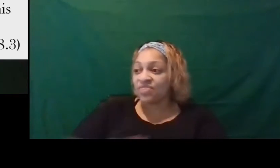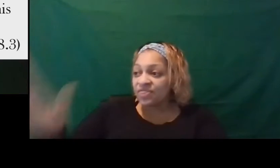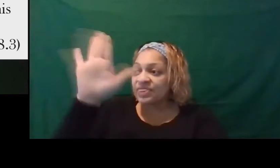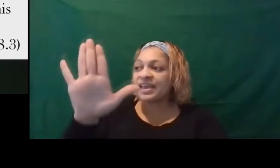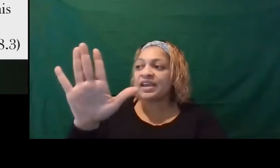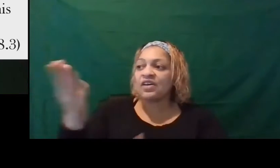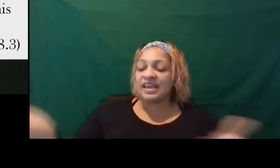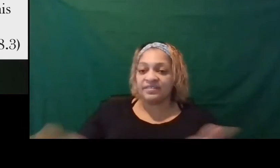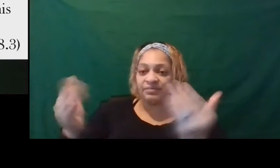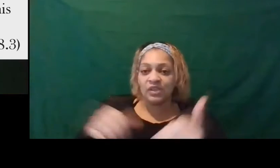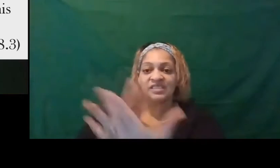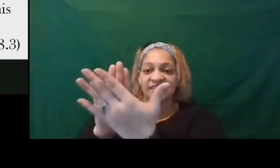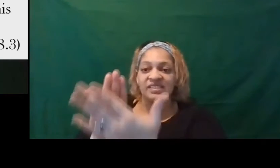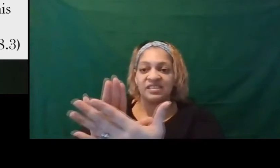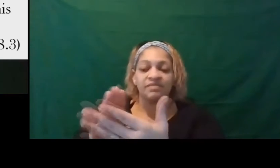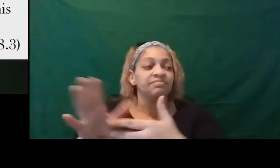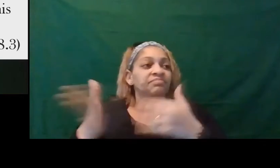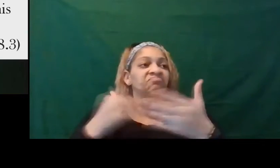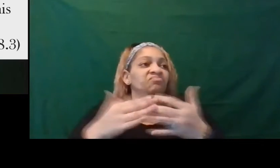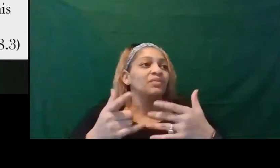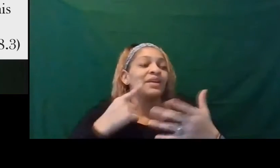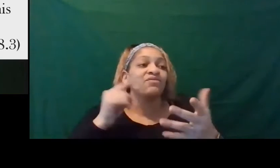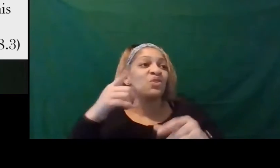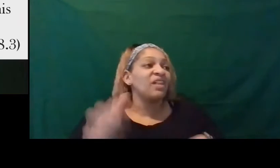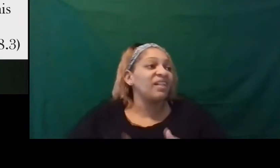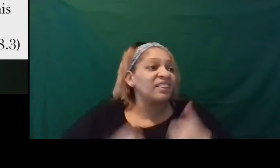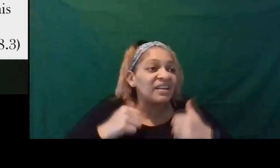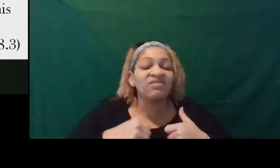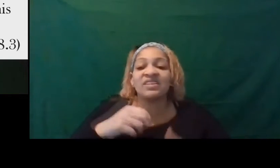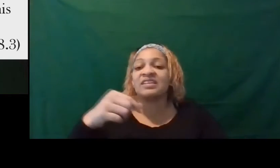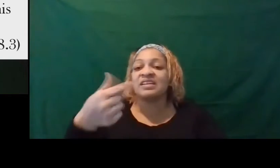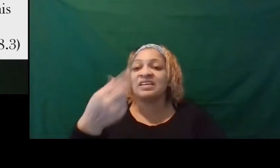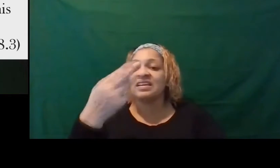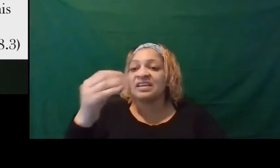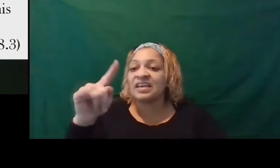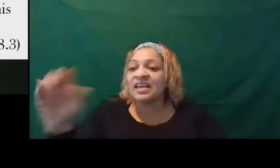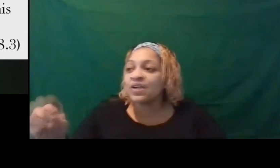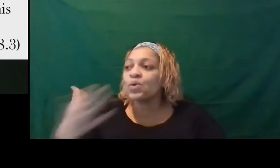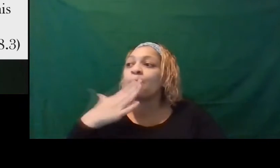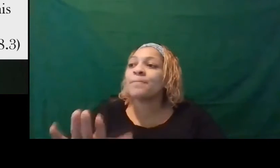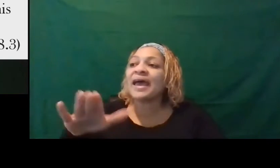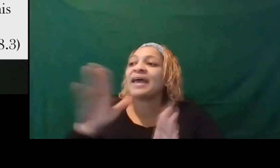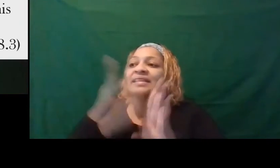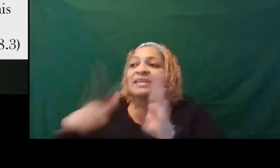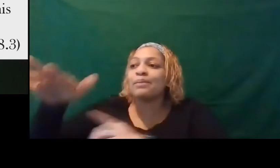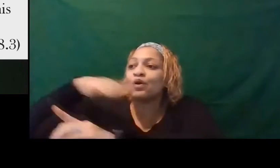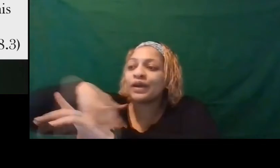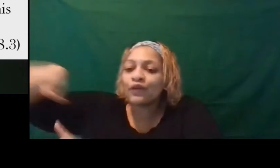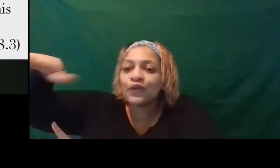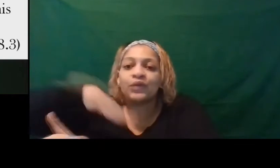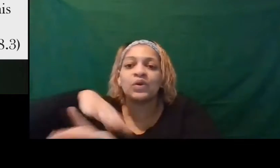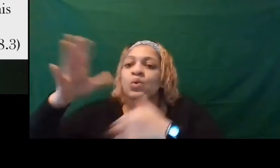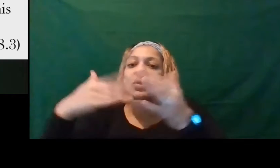are. I don't care if they're in what we call the ghettos, the slums, the bad neighborhoods, the whatever we call